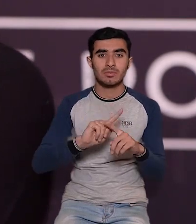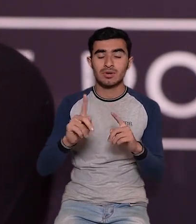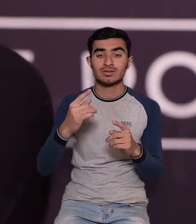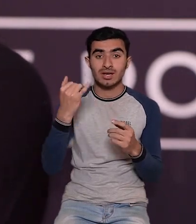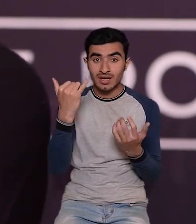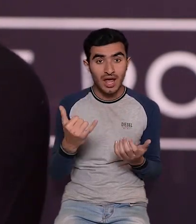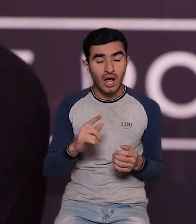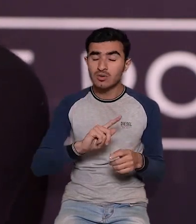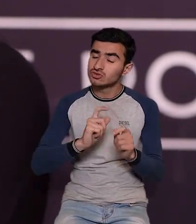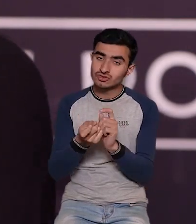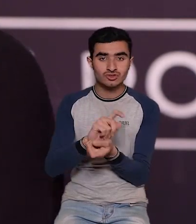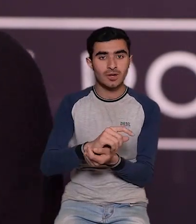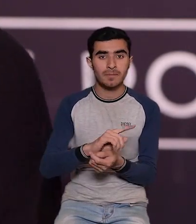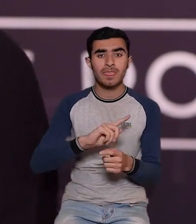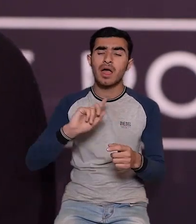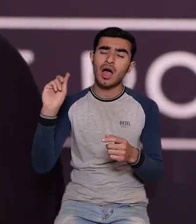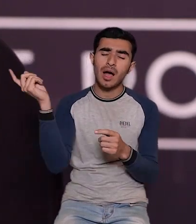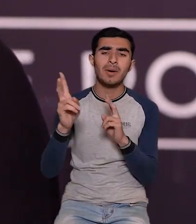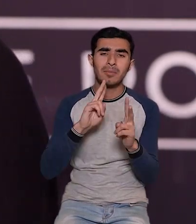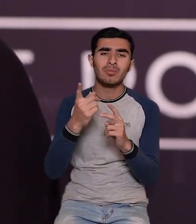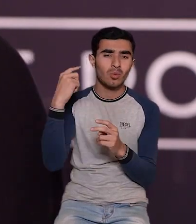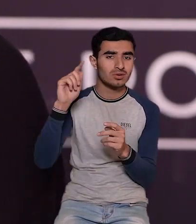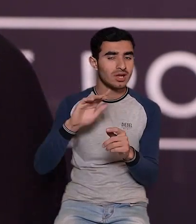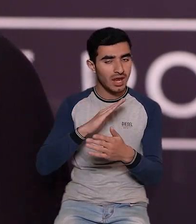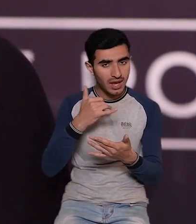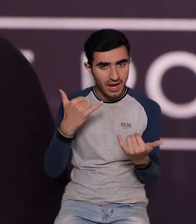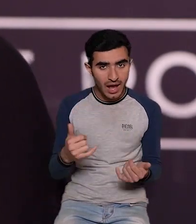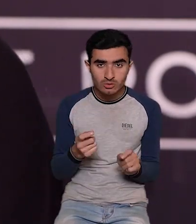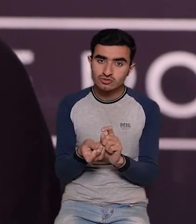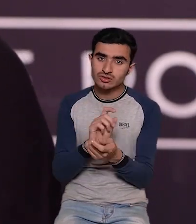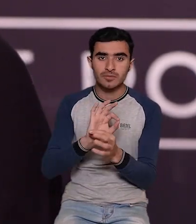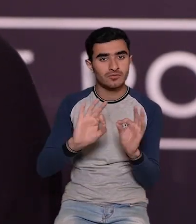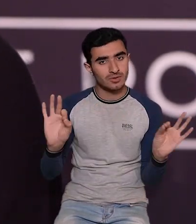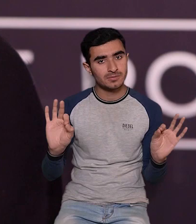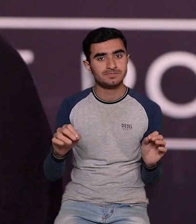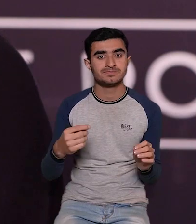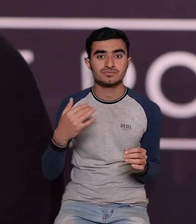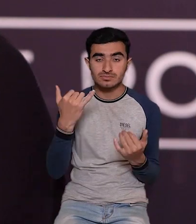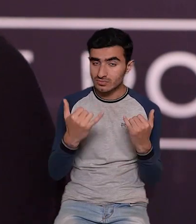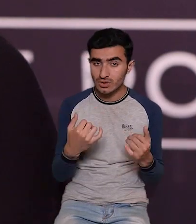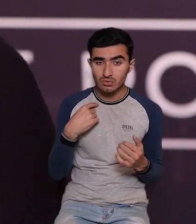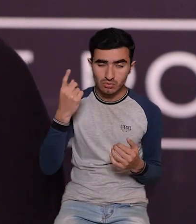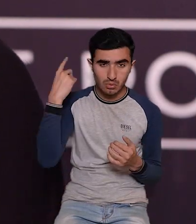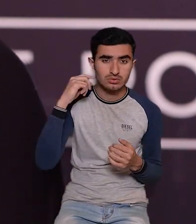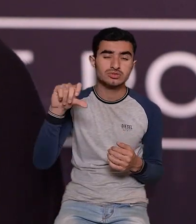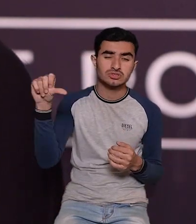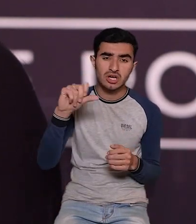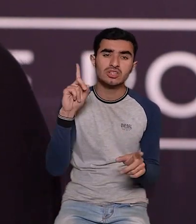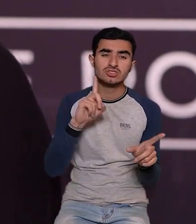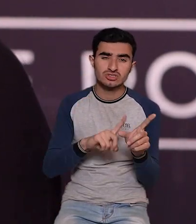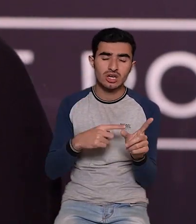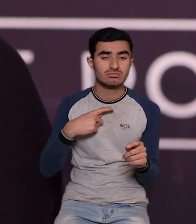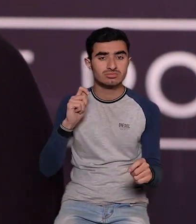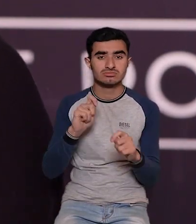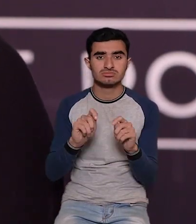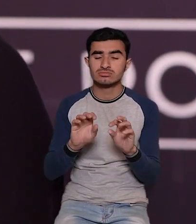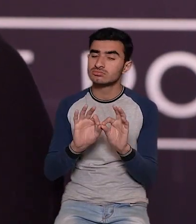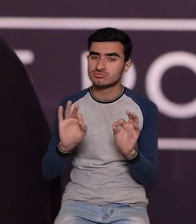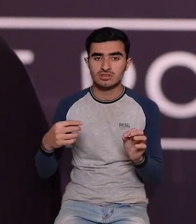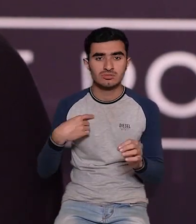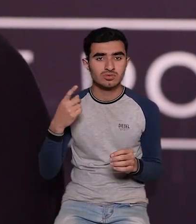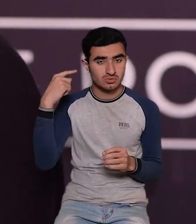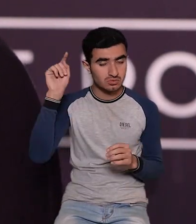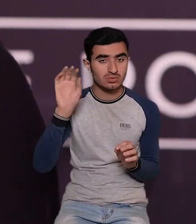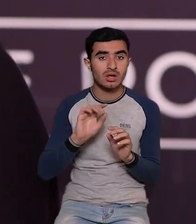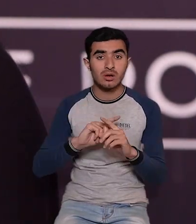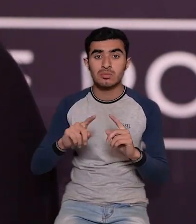nahi kamayenge, aapka ye nahi hai. I think a lot of that has changed. We have worked in this field for the last 9 years, and we see